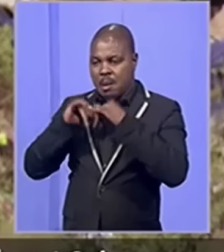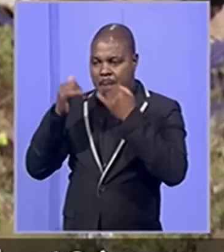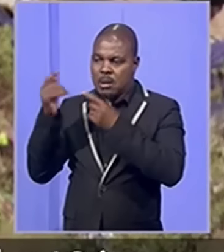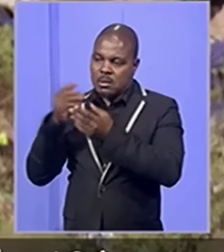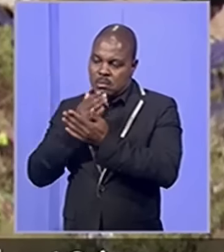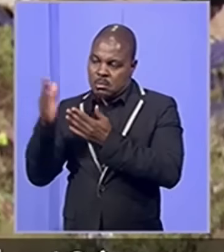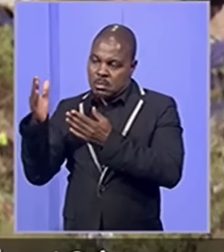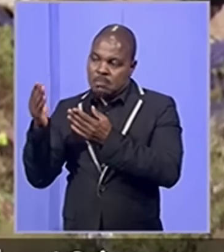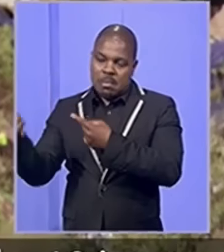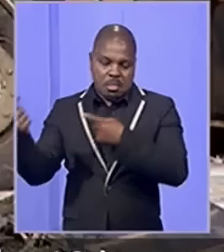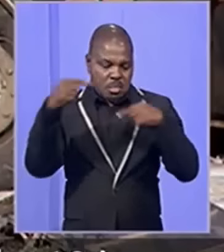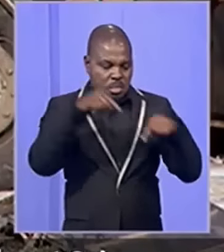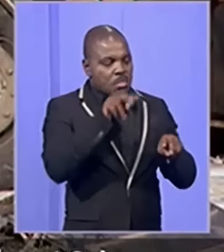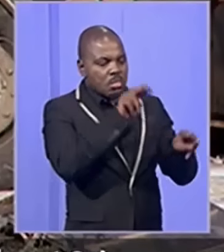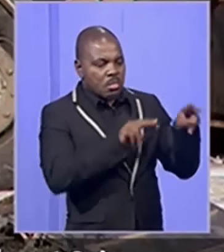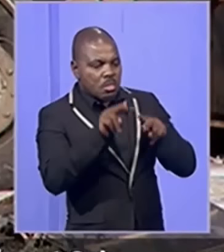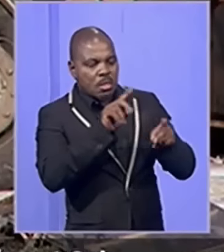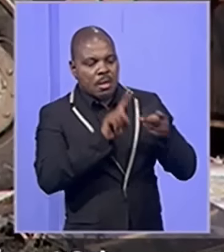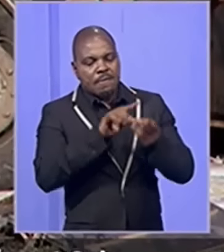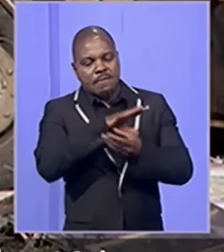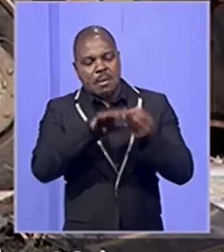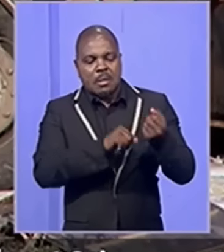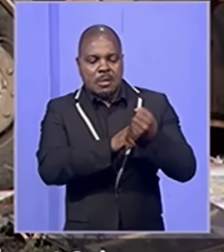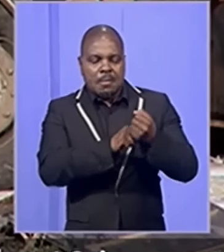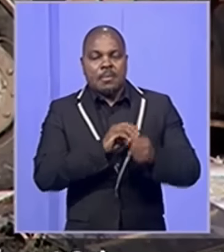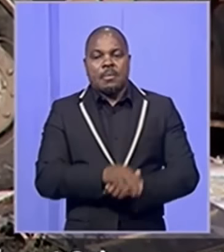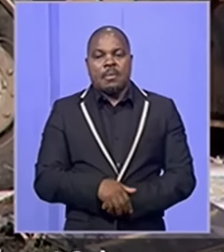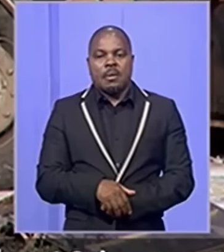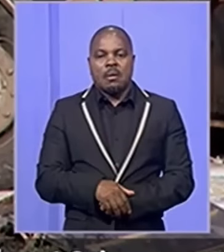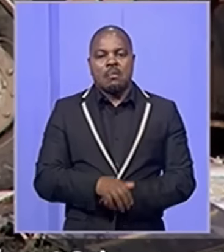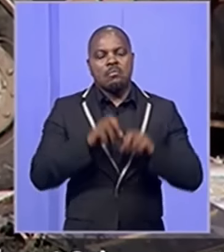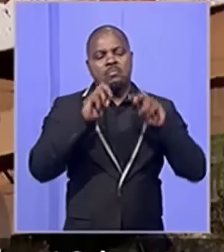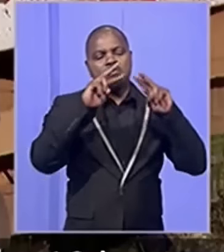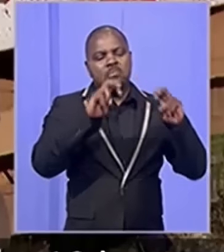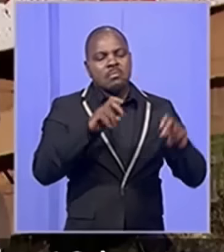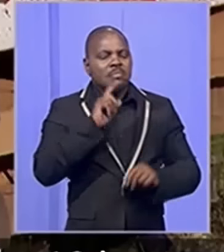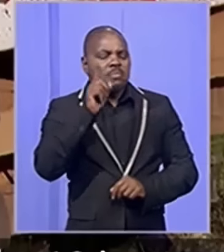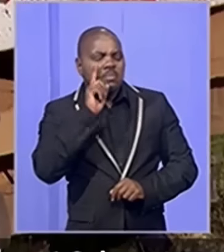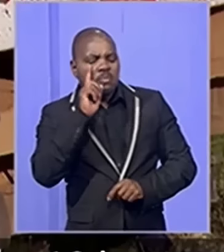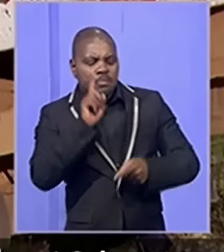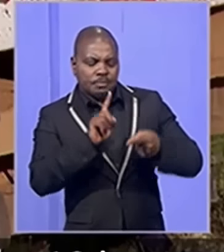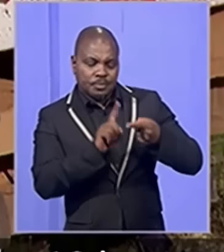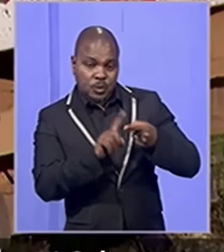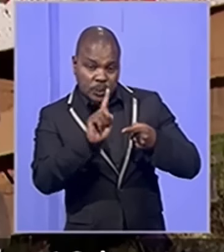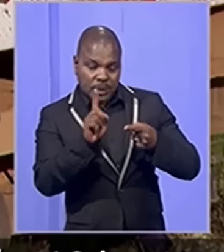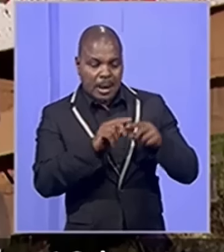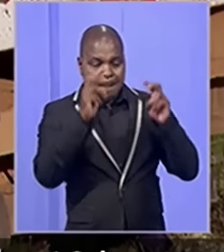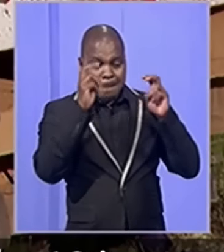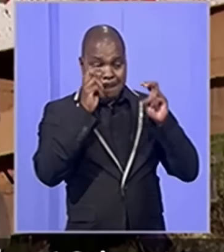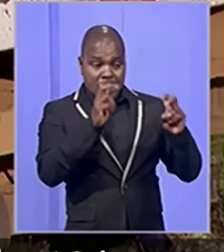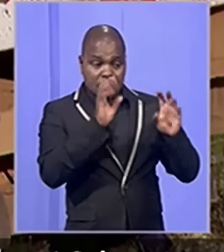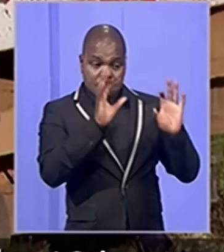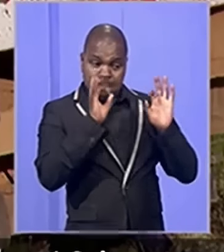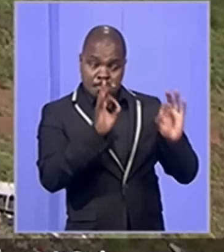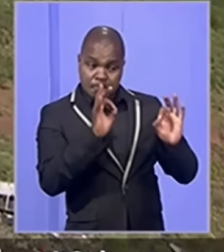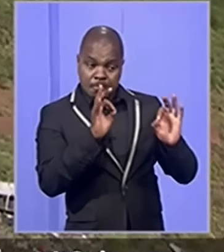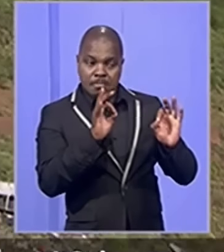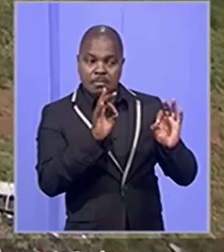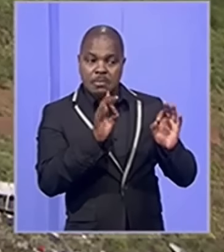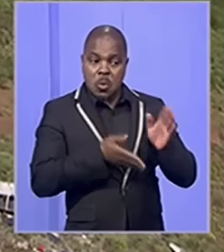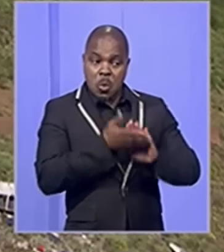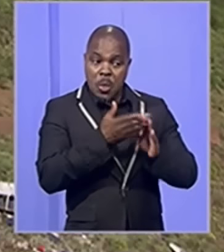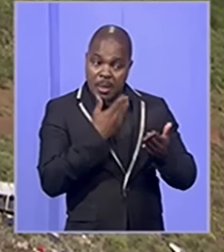night, and they're also spending time with the families. Dipatlisiso di tla lebelela gareng ga se dingwe gore a bese eo e ne siametse tsela kana